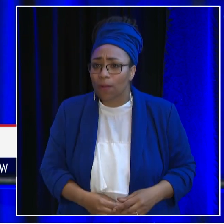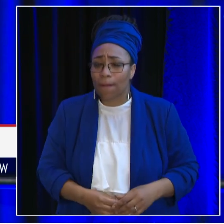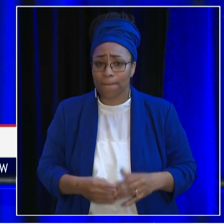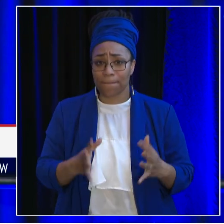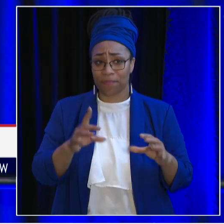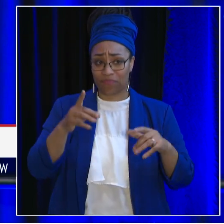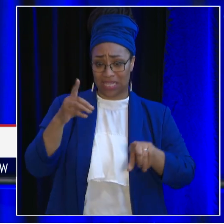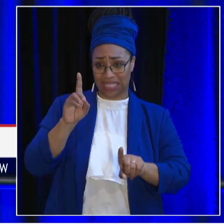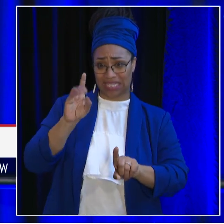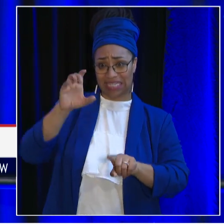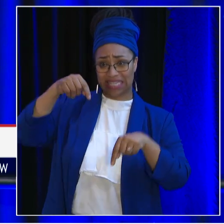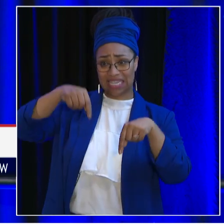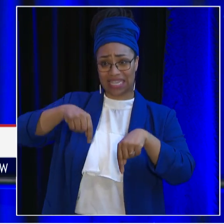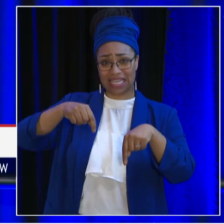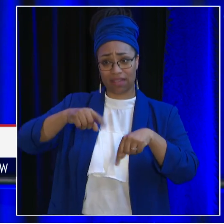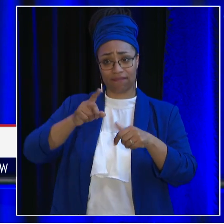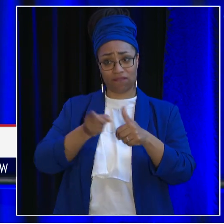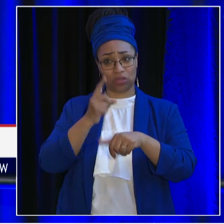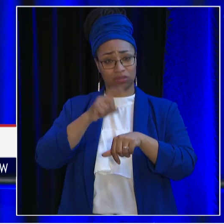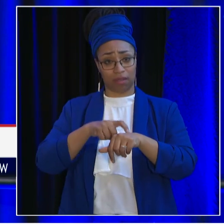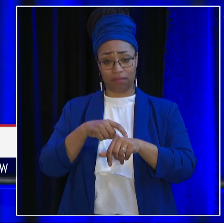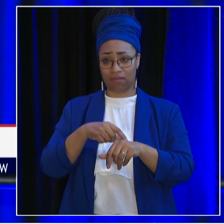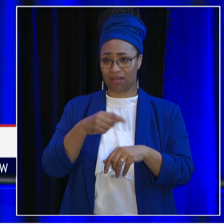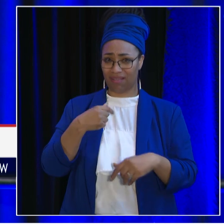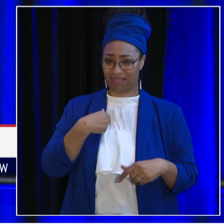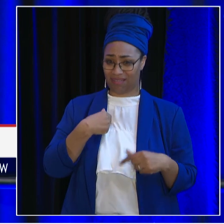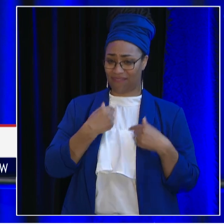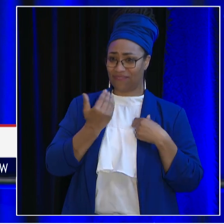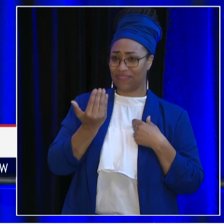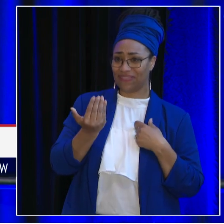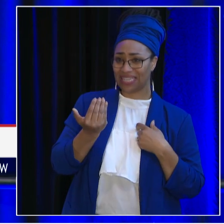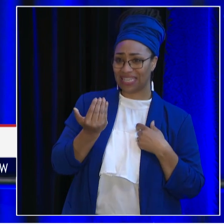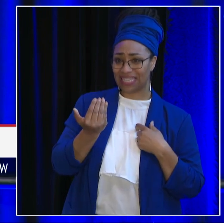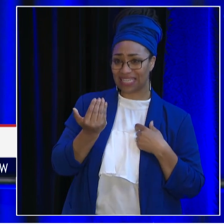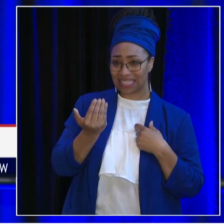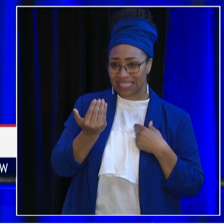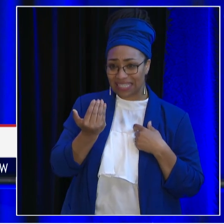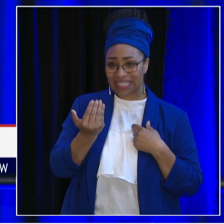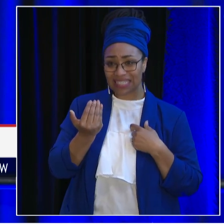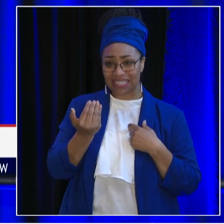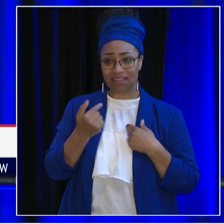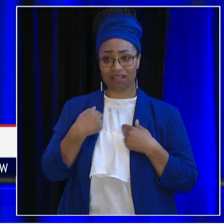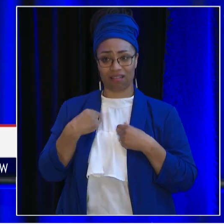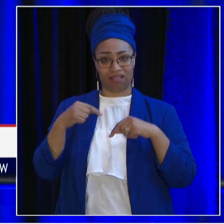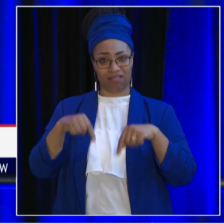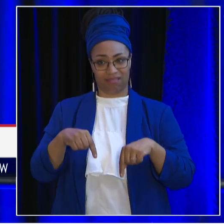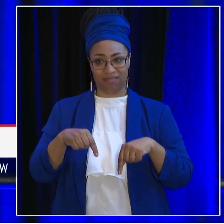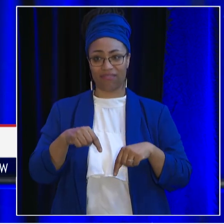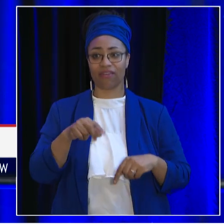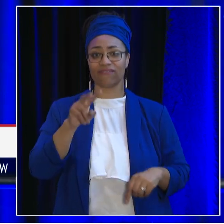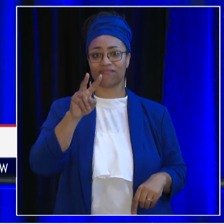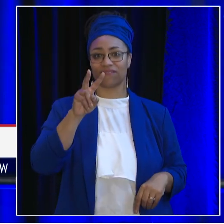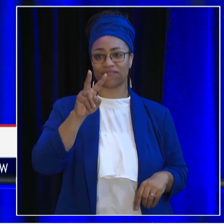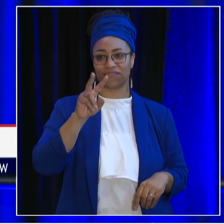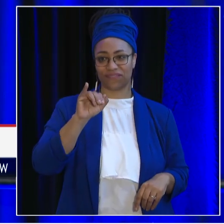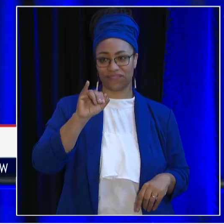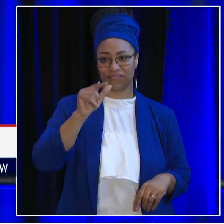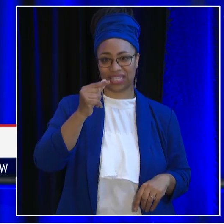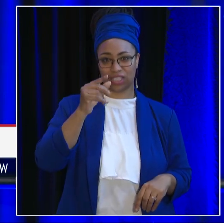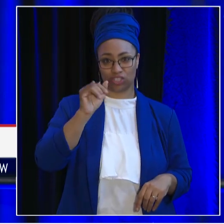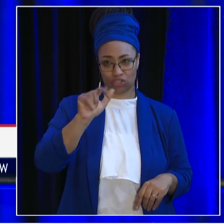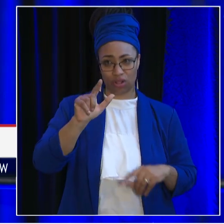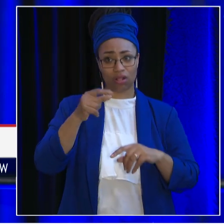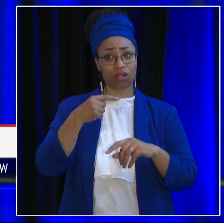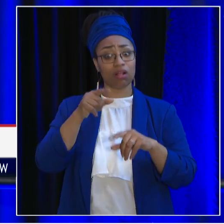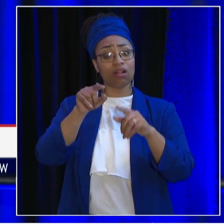time at the age of 15, I came up for the vigil that was being hosted for the kids who were killed during the Sandy Hook shooting. And for me, what was my call